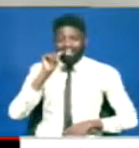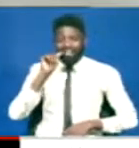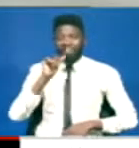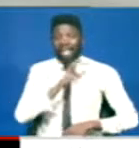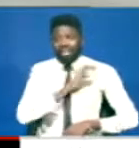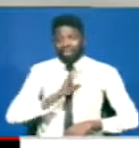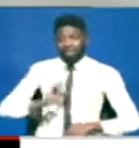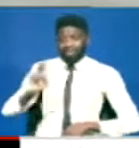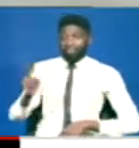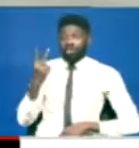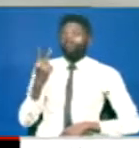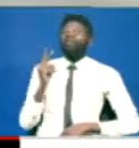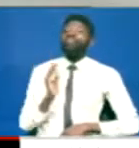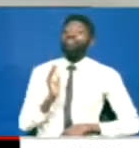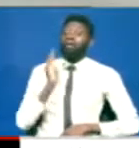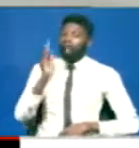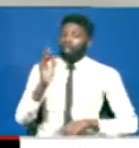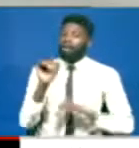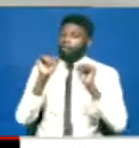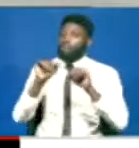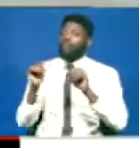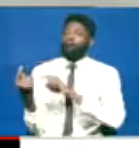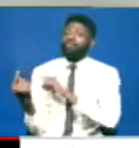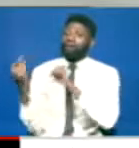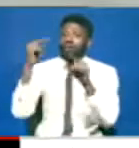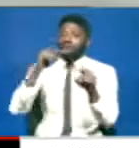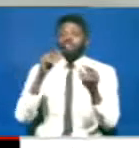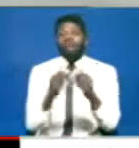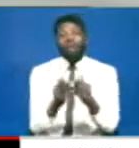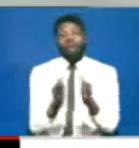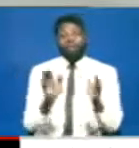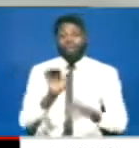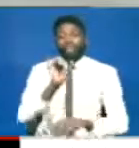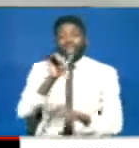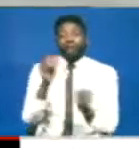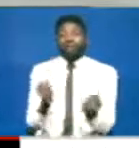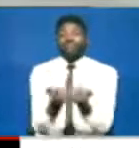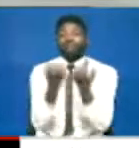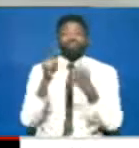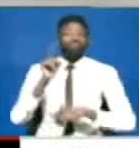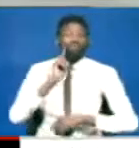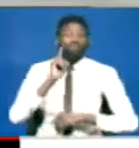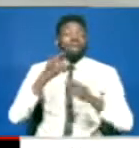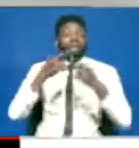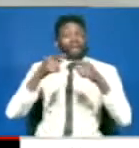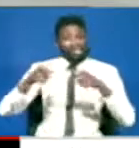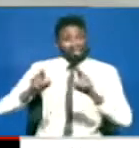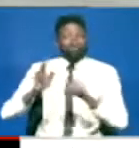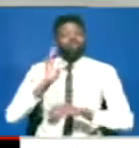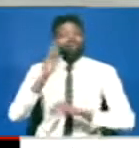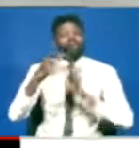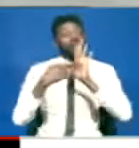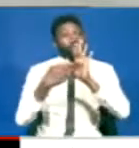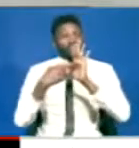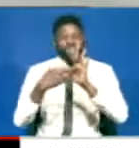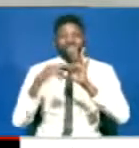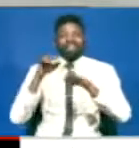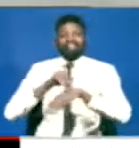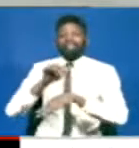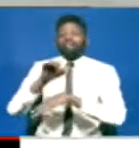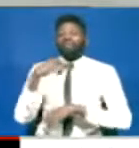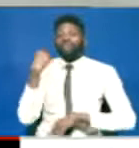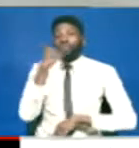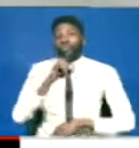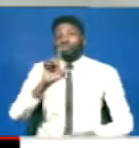II, would actually open the events tomorrow, but she will be represented by the Duke